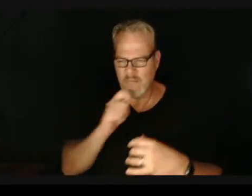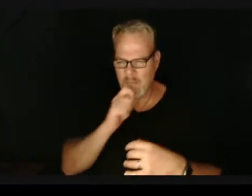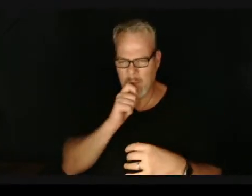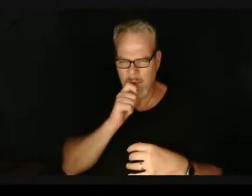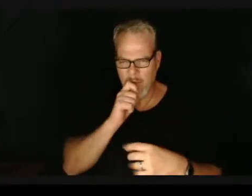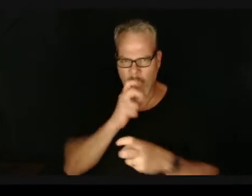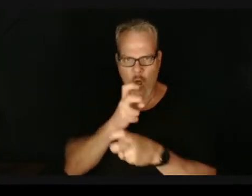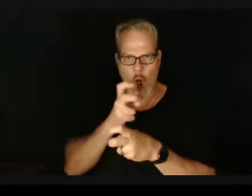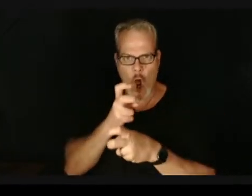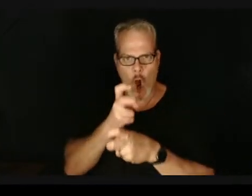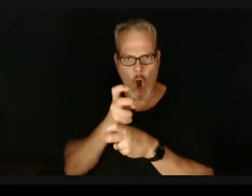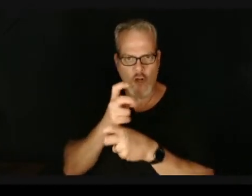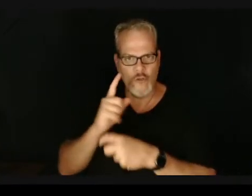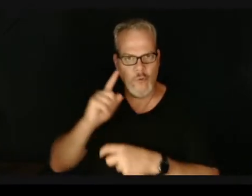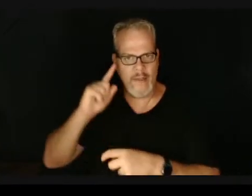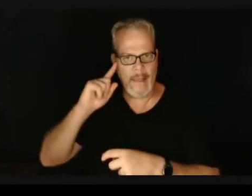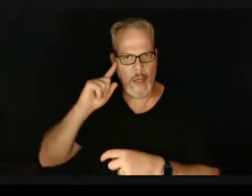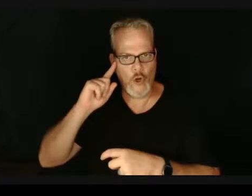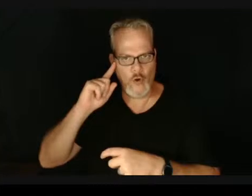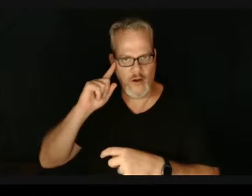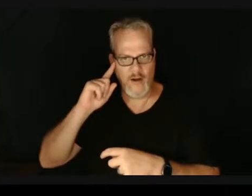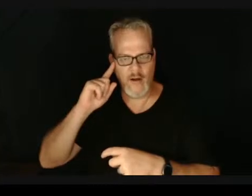flow. There's some